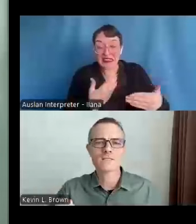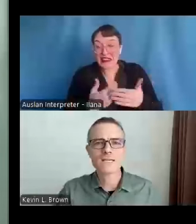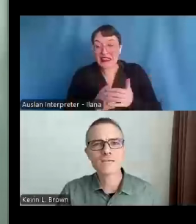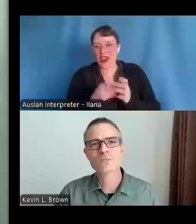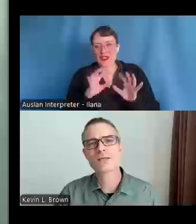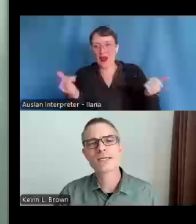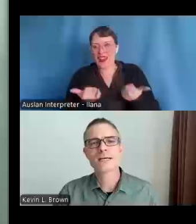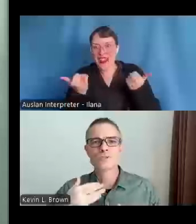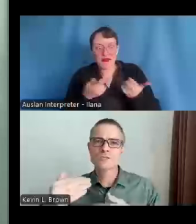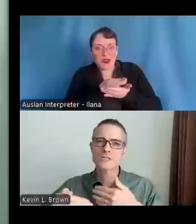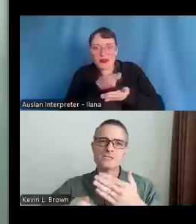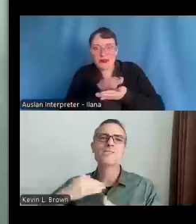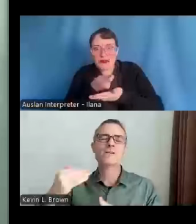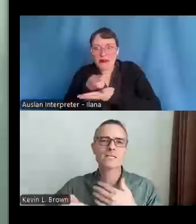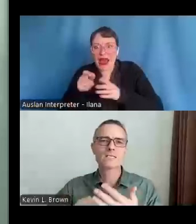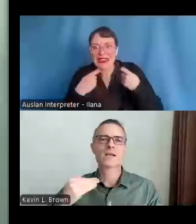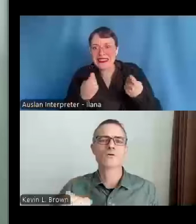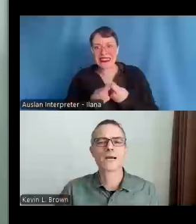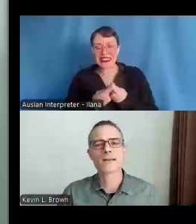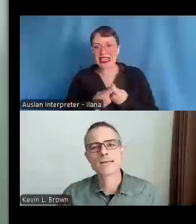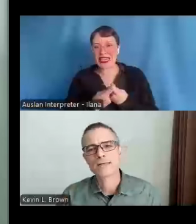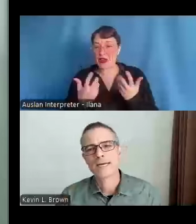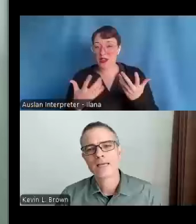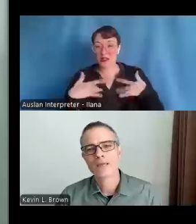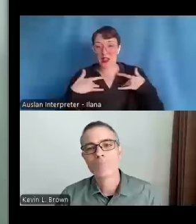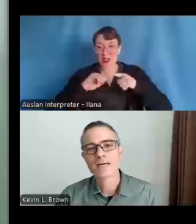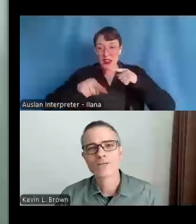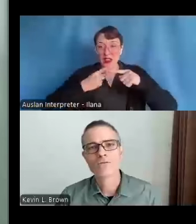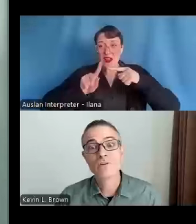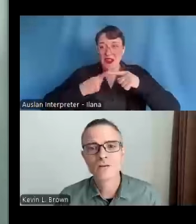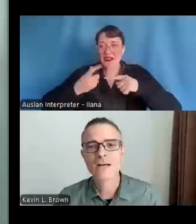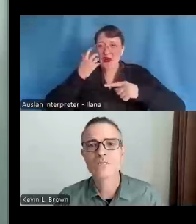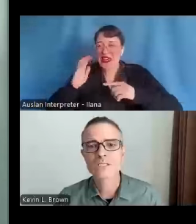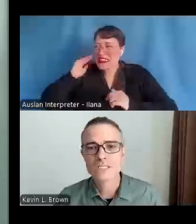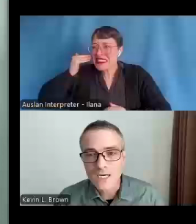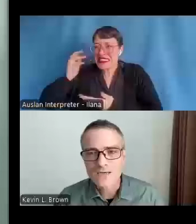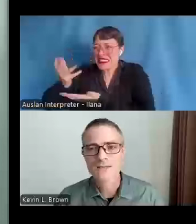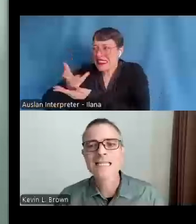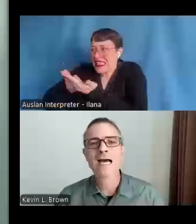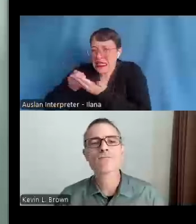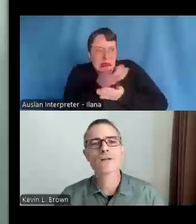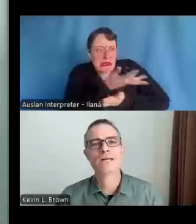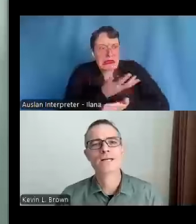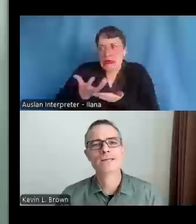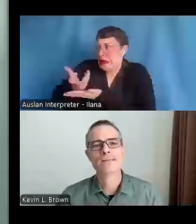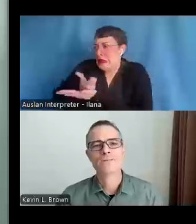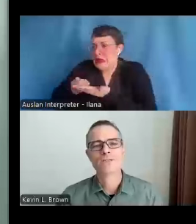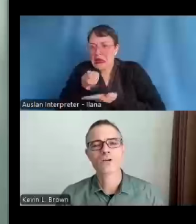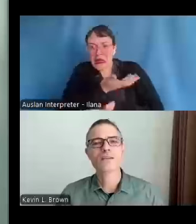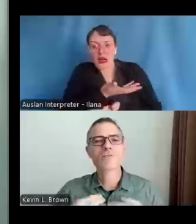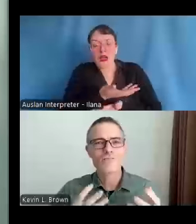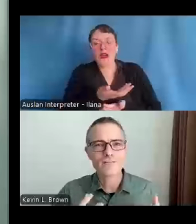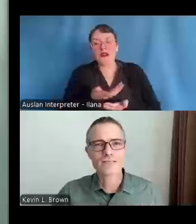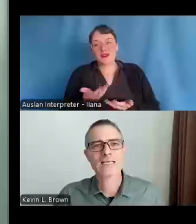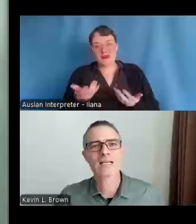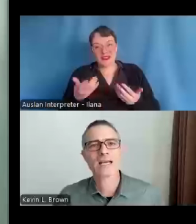pay our teams. And it's just this never ending cycle, right? And I think many of us feel like we're stuck in that funding. And so if